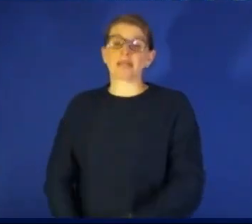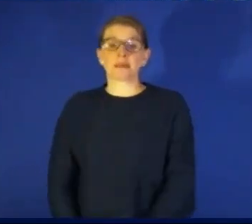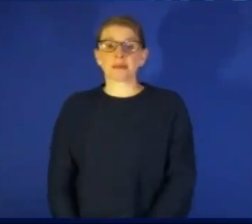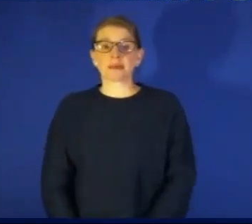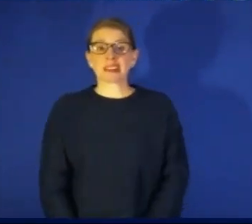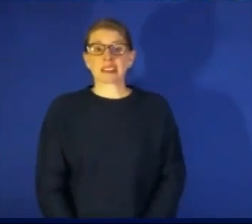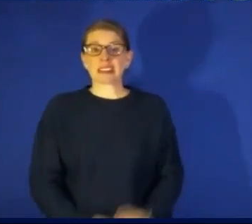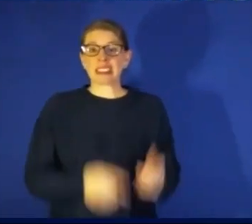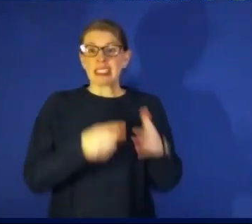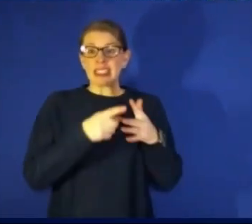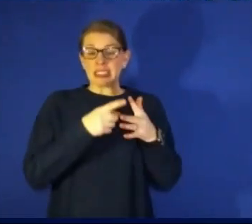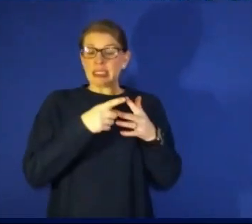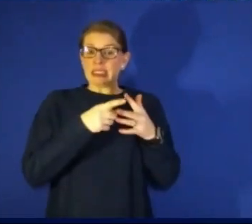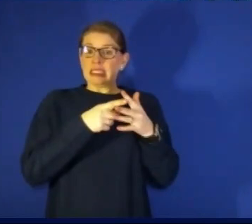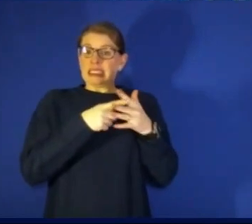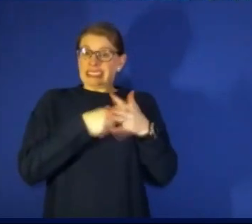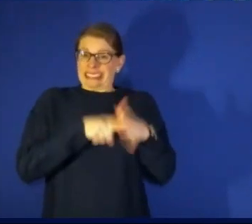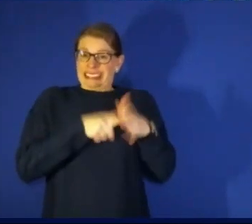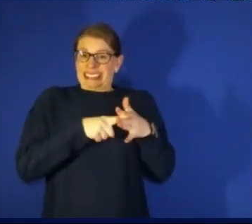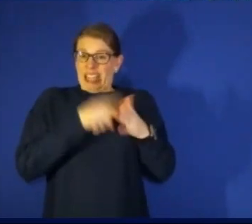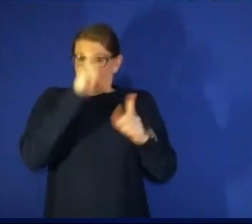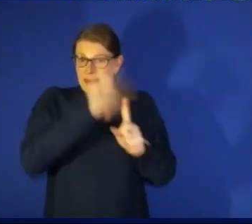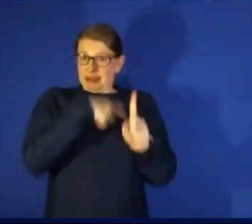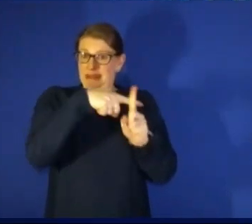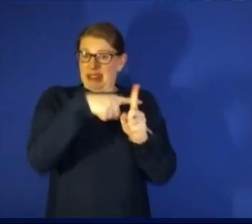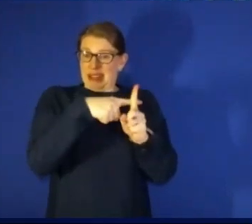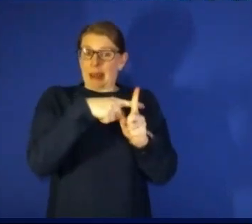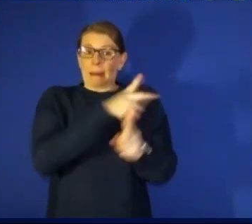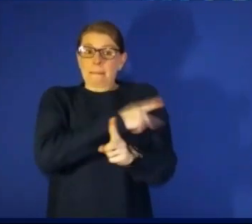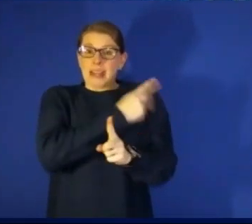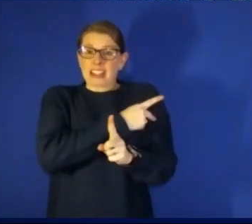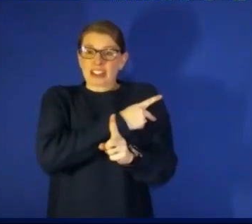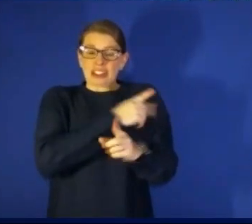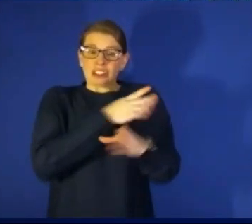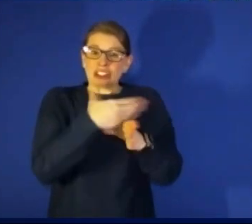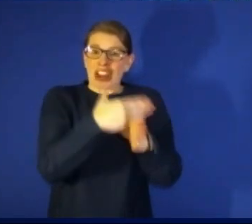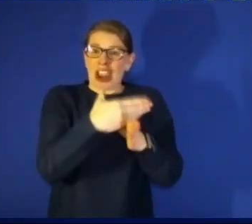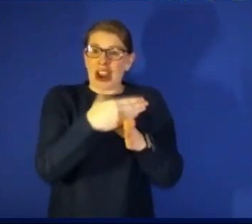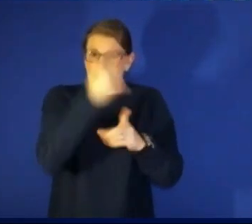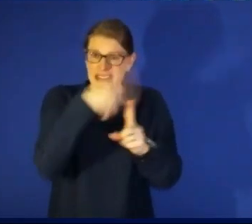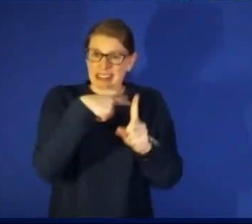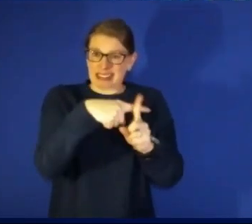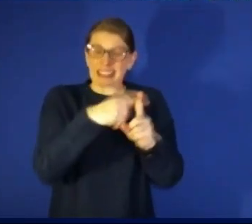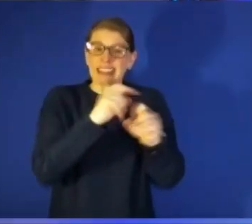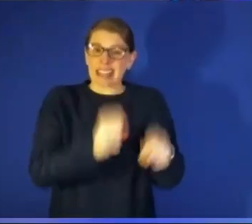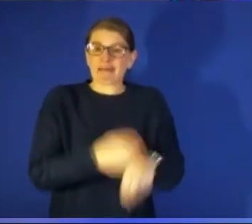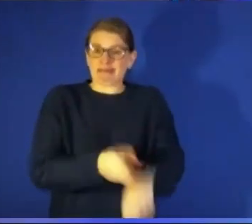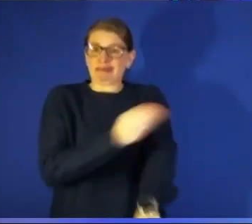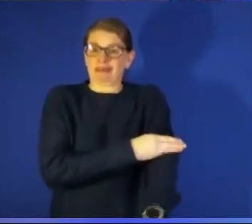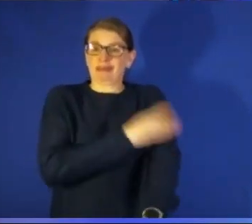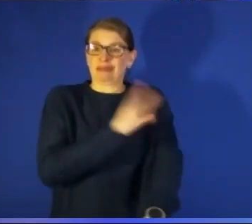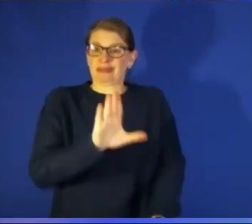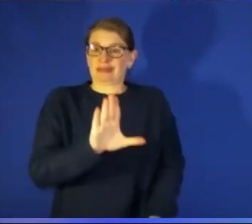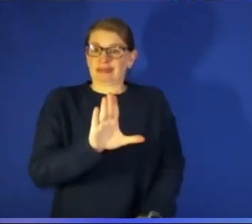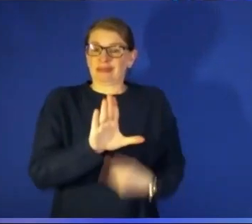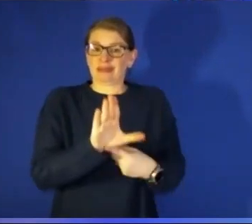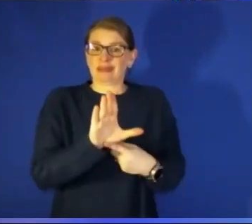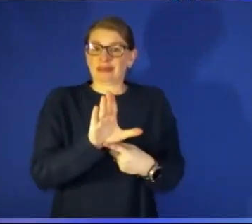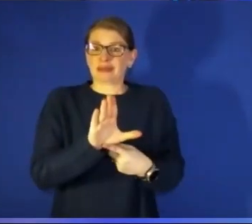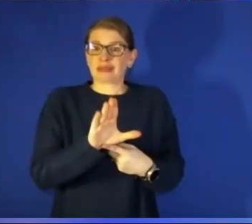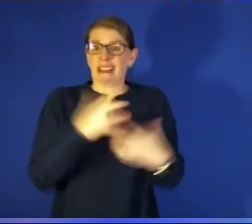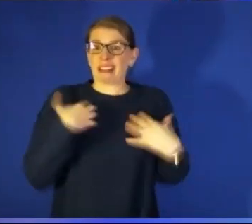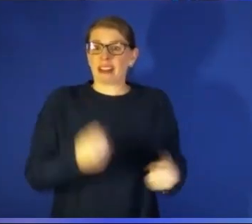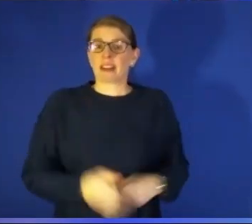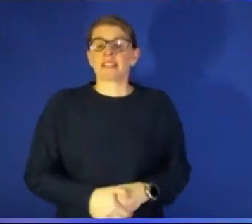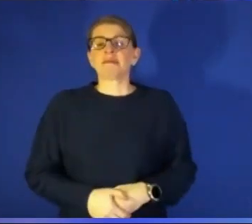some optimism, and we try to have the patient share that optimism. There's something they can do about it. A couple of fact or fiction questions, if you don't